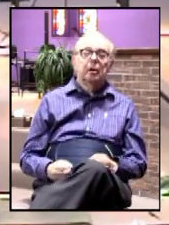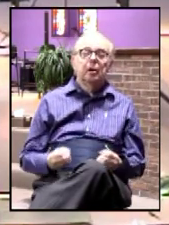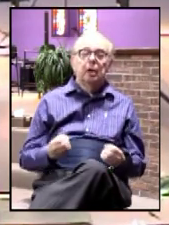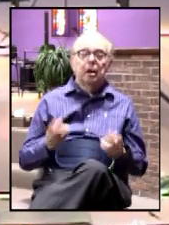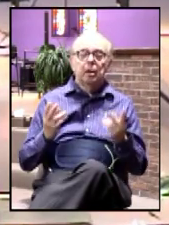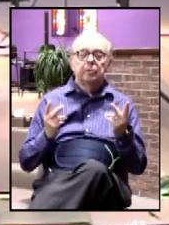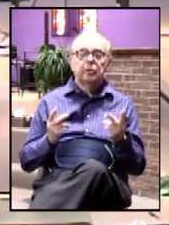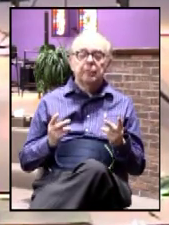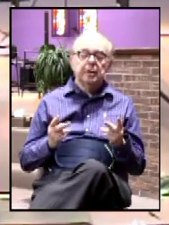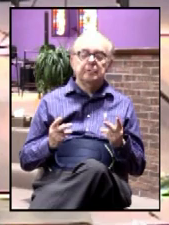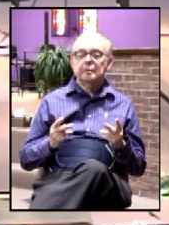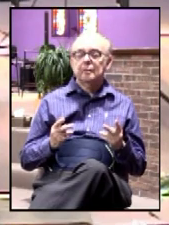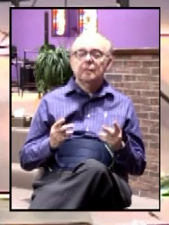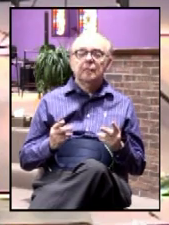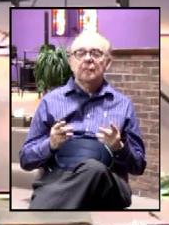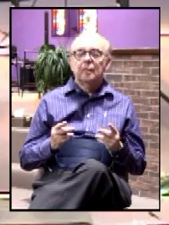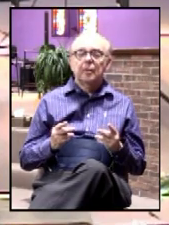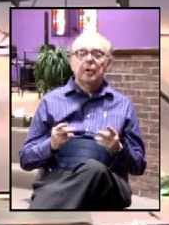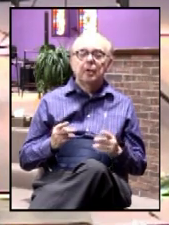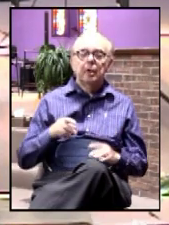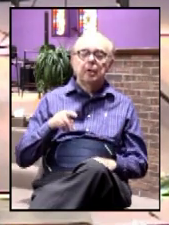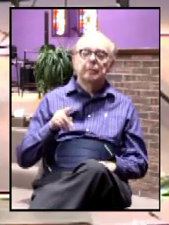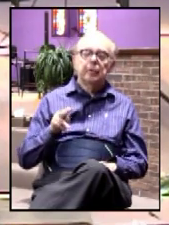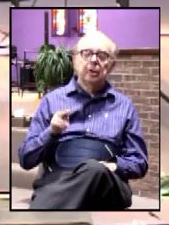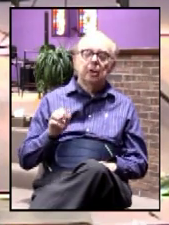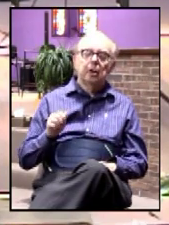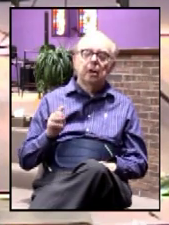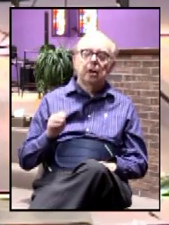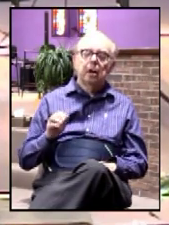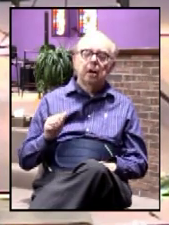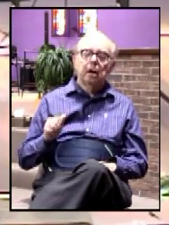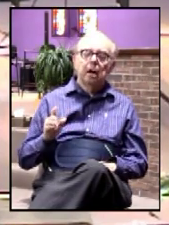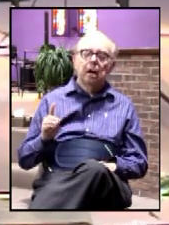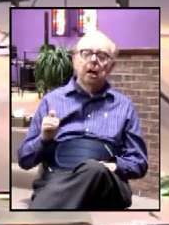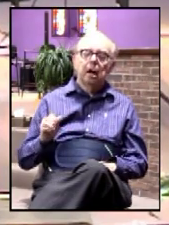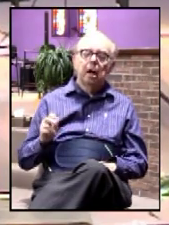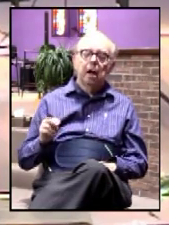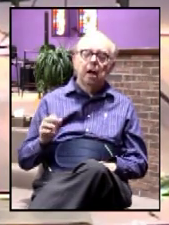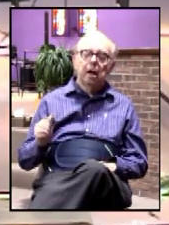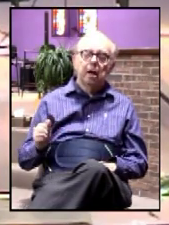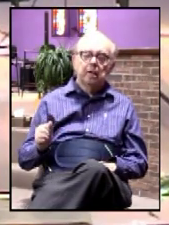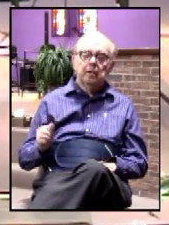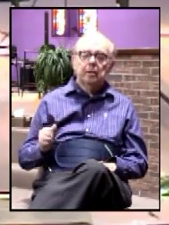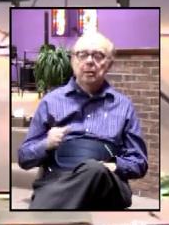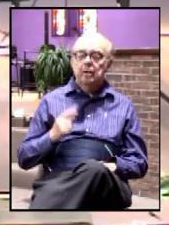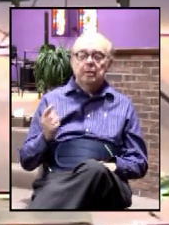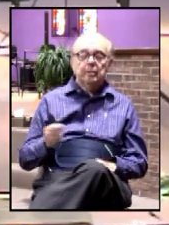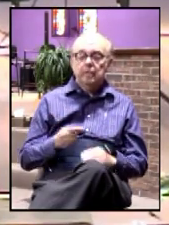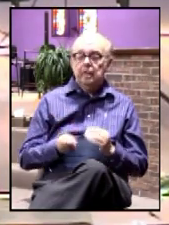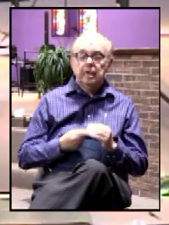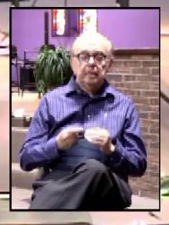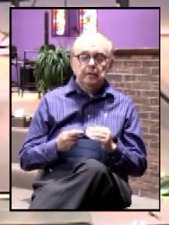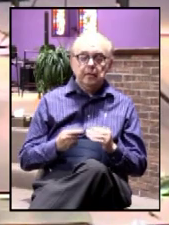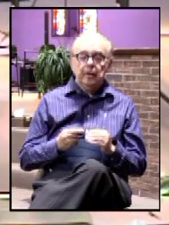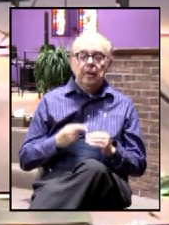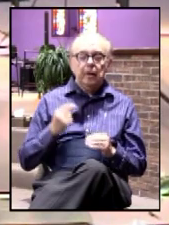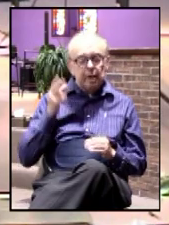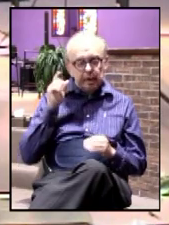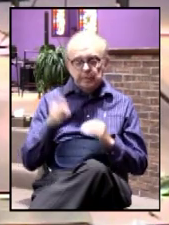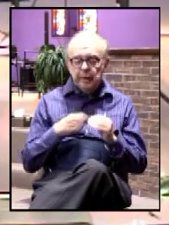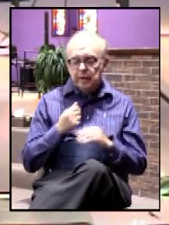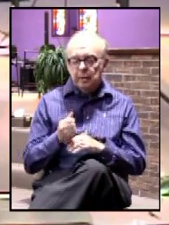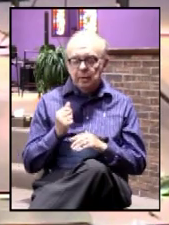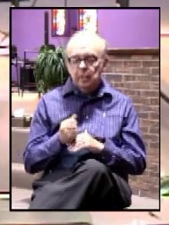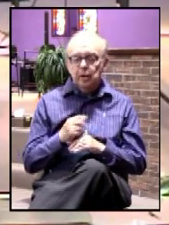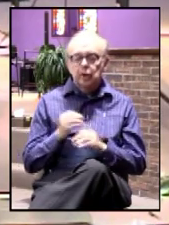Is there's too many prima donnas in each one of them. The kids only care about themselves and the parents only care about themselves.